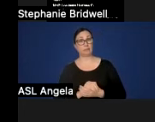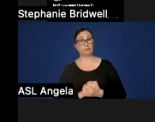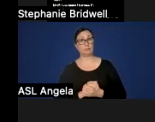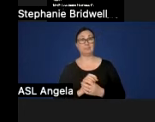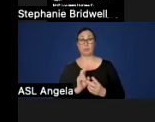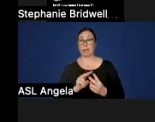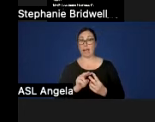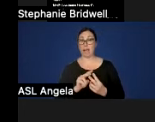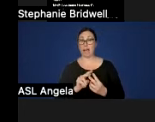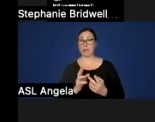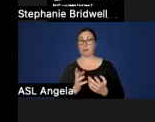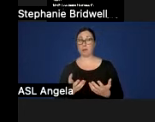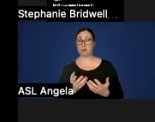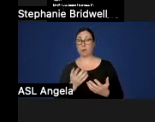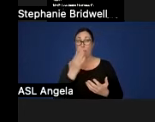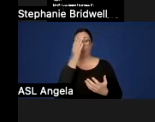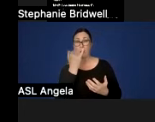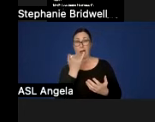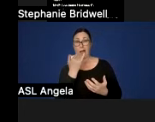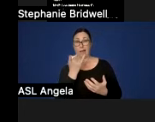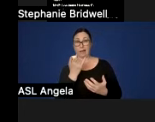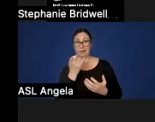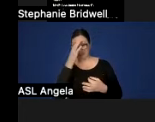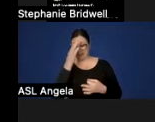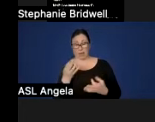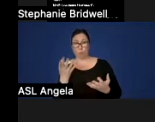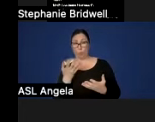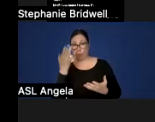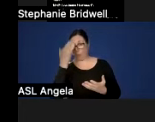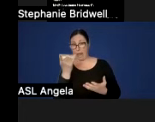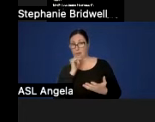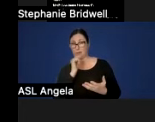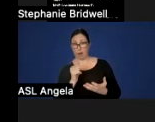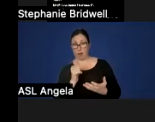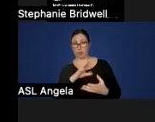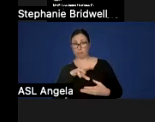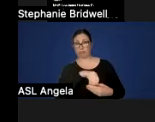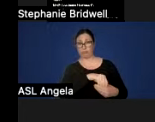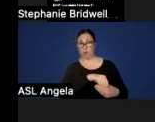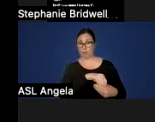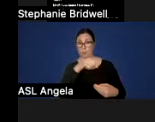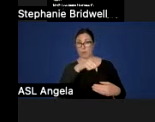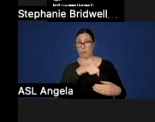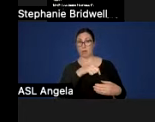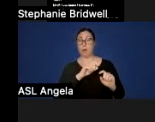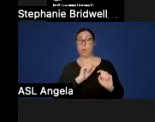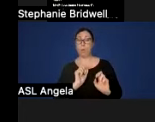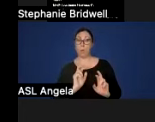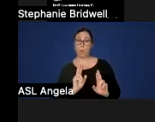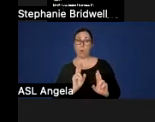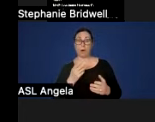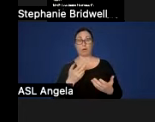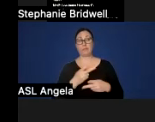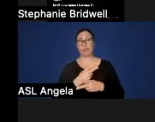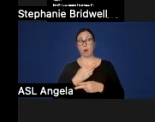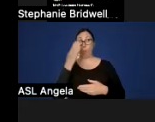either why are you not a part of it yet, or now, or whatever it might be, or why is it not being discussed at